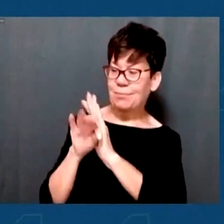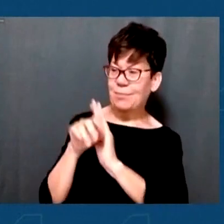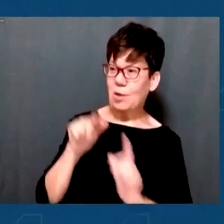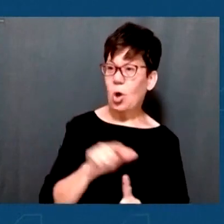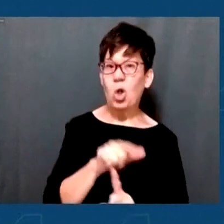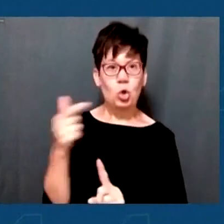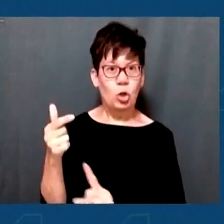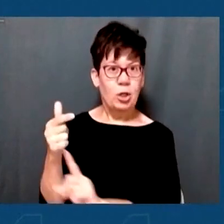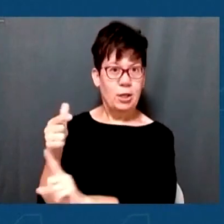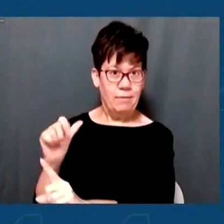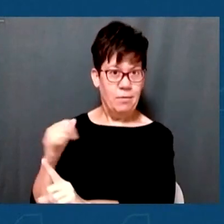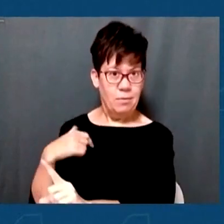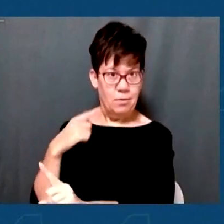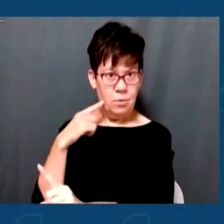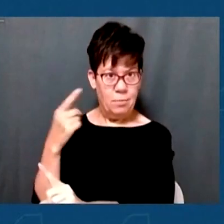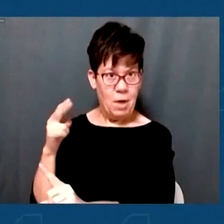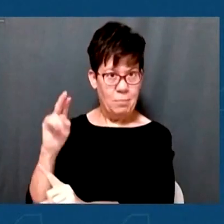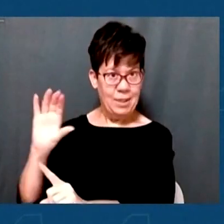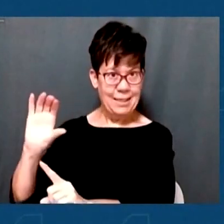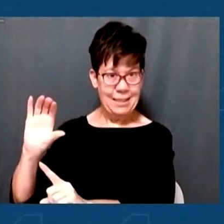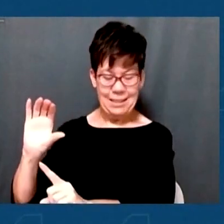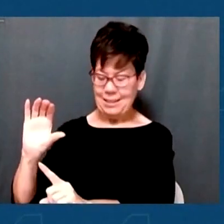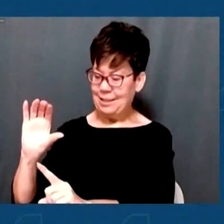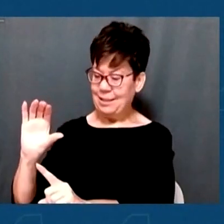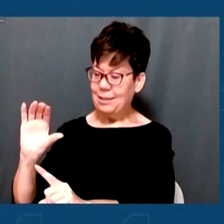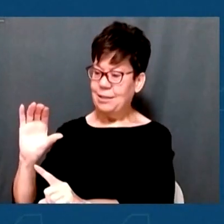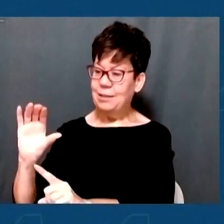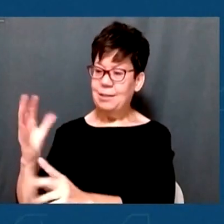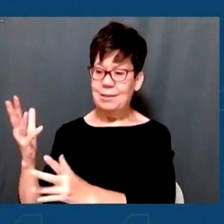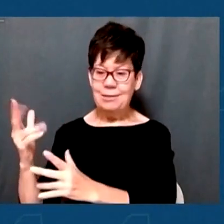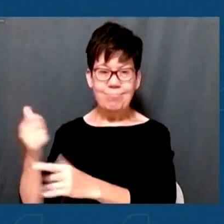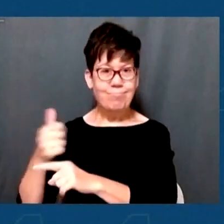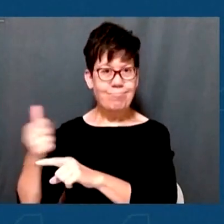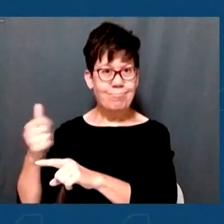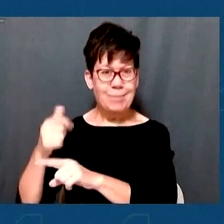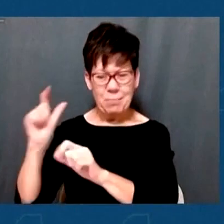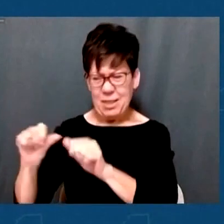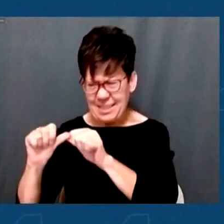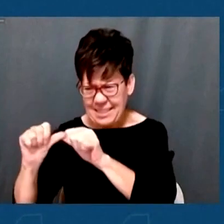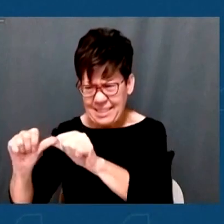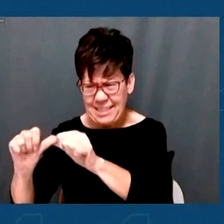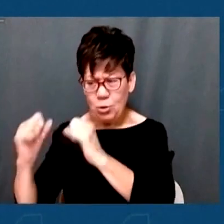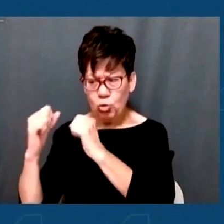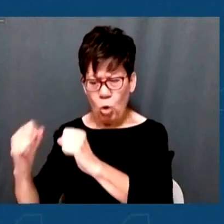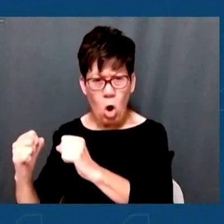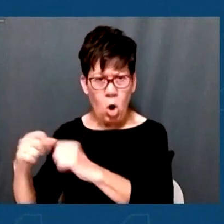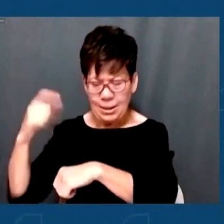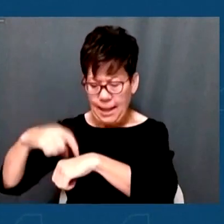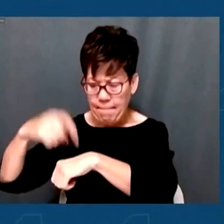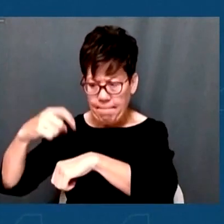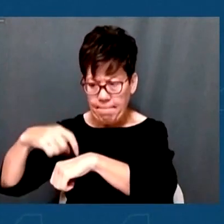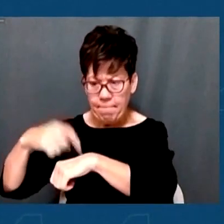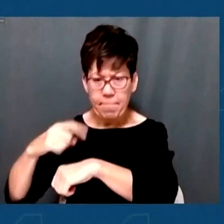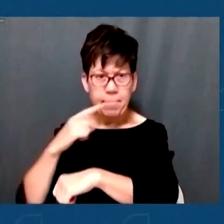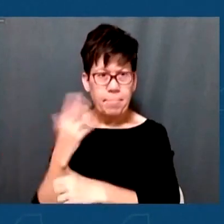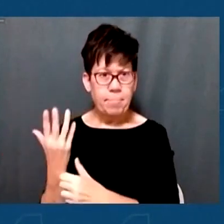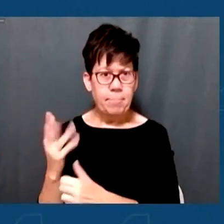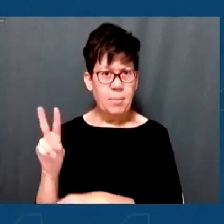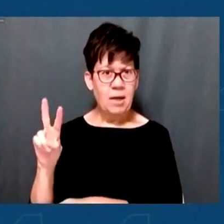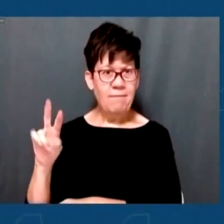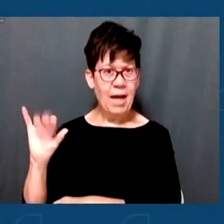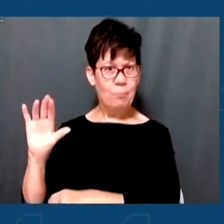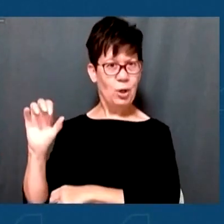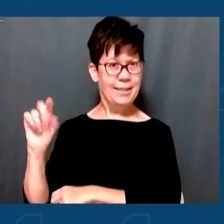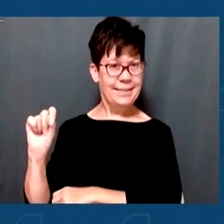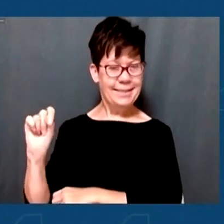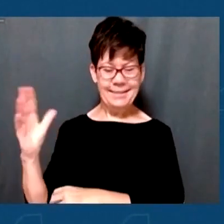to keep public transportation strong and vibrant and clean and on time. Otherwise, we're not offering people